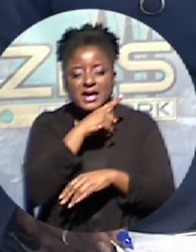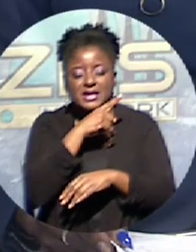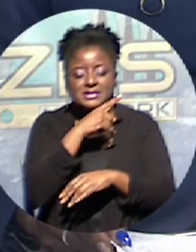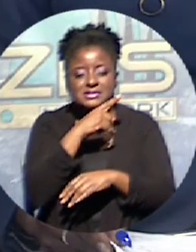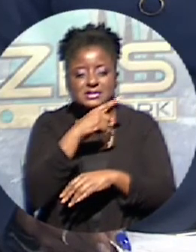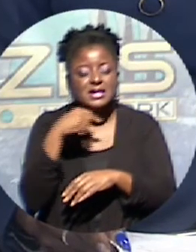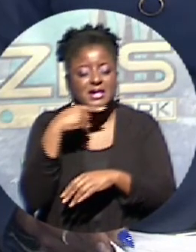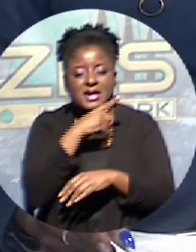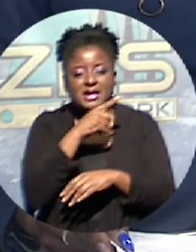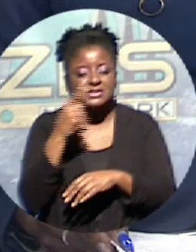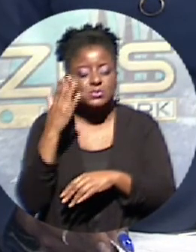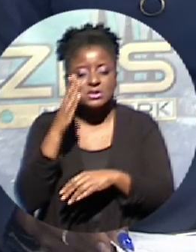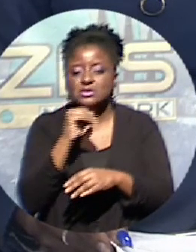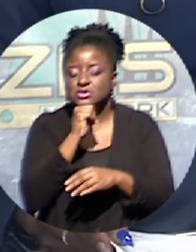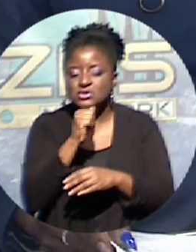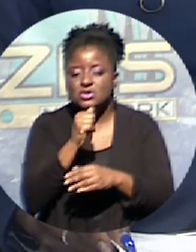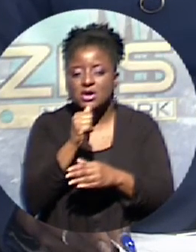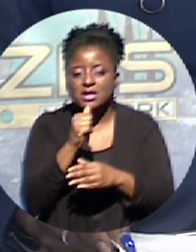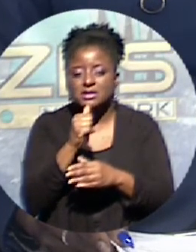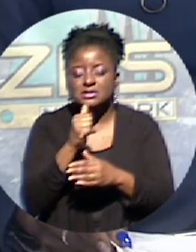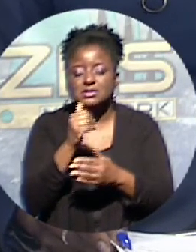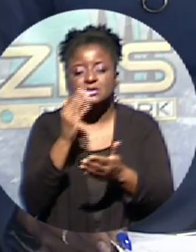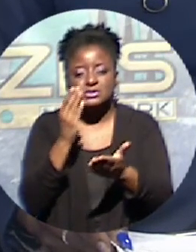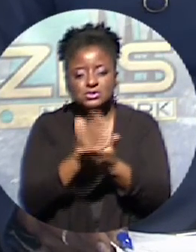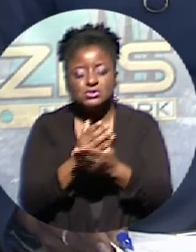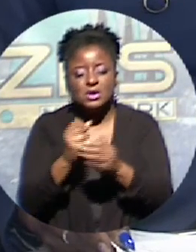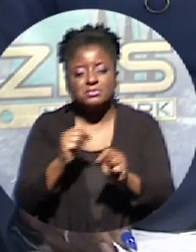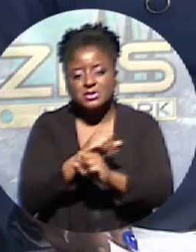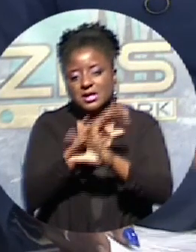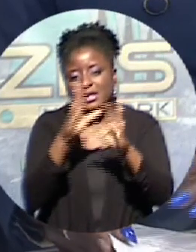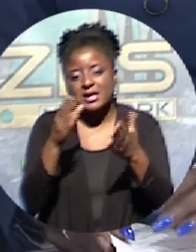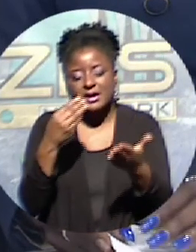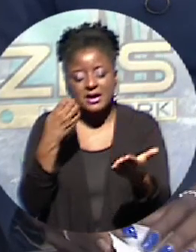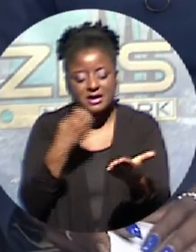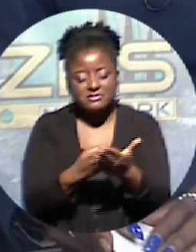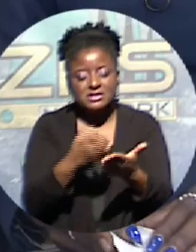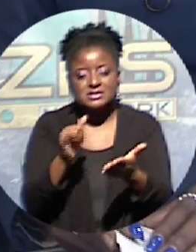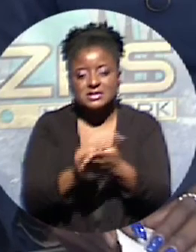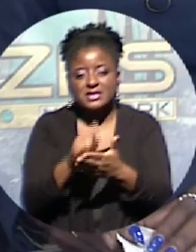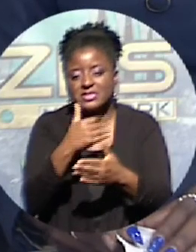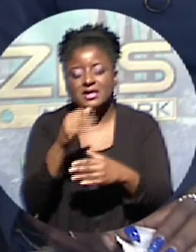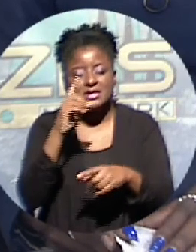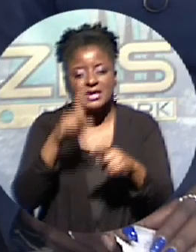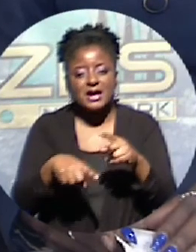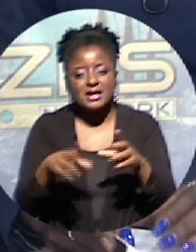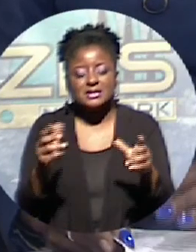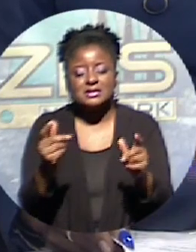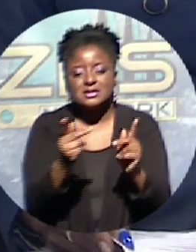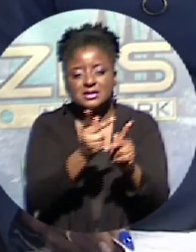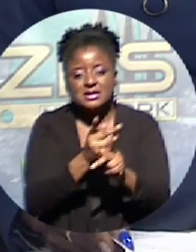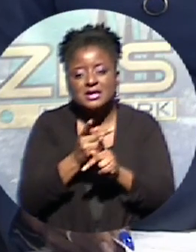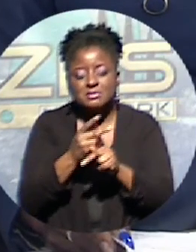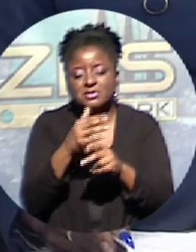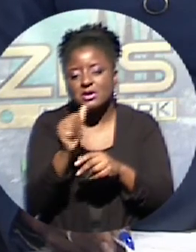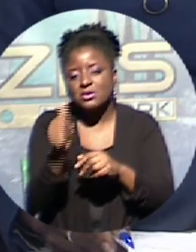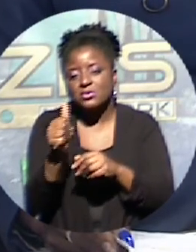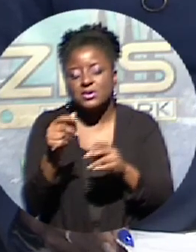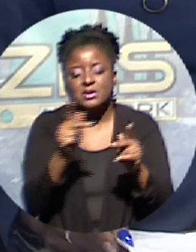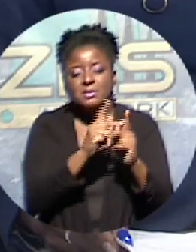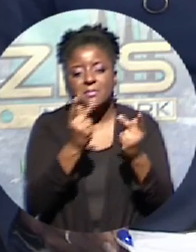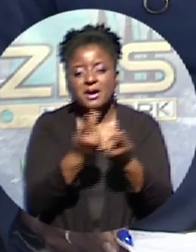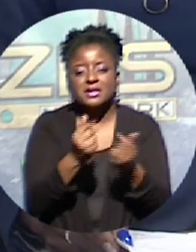will not detract from the clear evidence that they cannot hold their own party together and that they have no plans to move the Bahamas